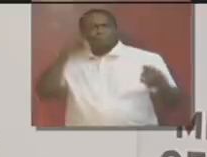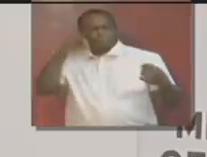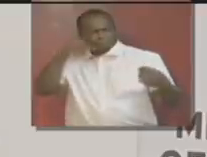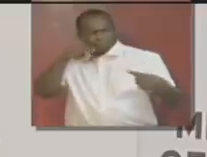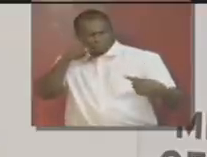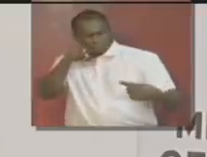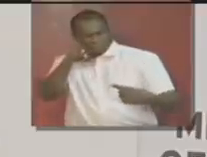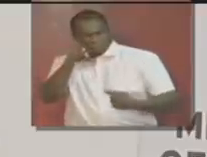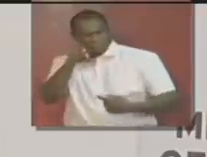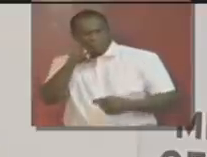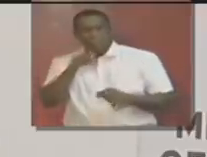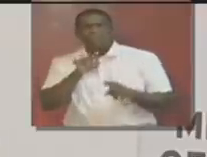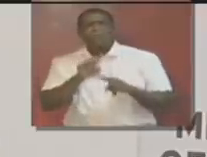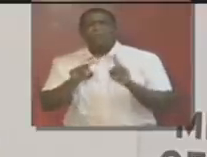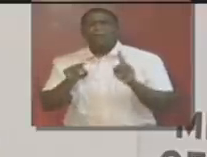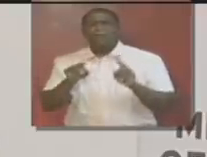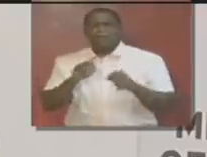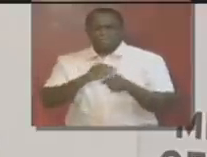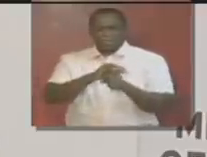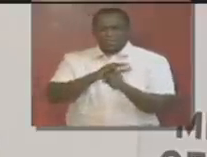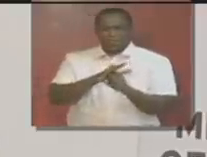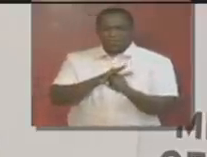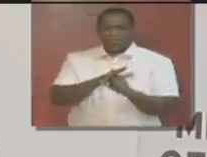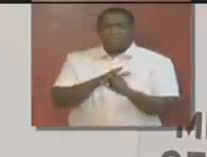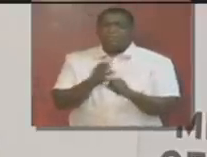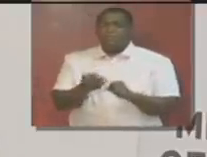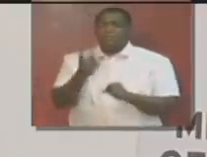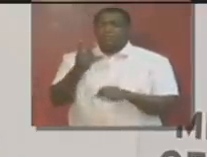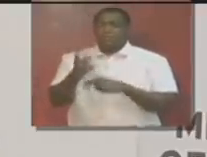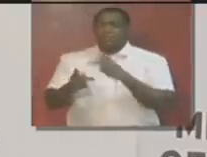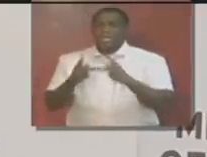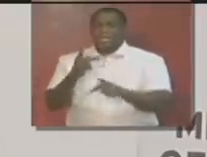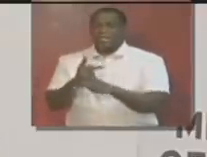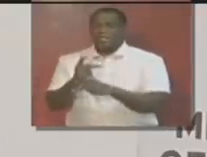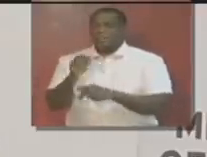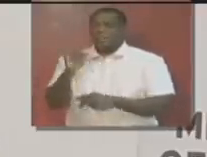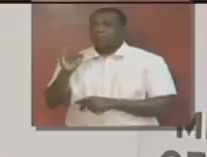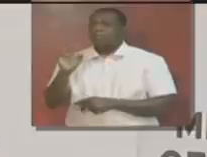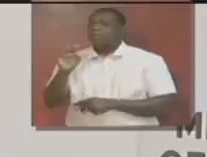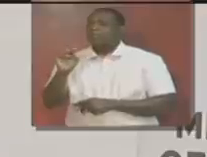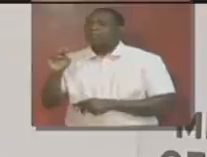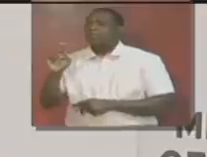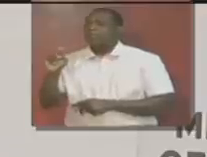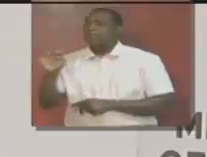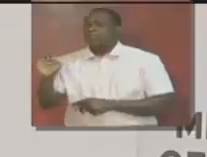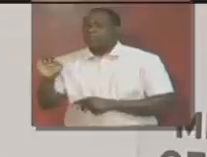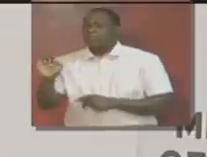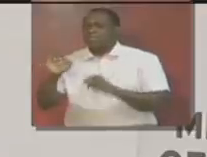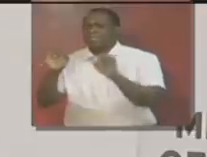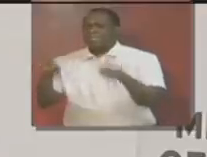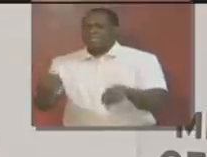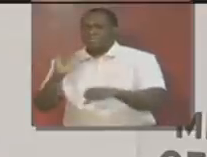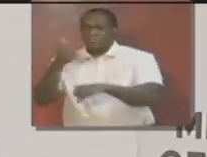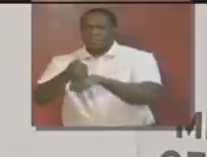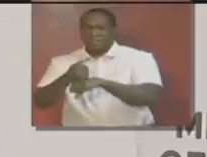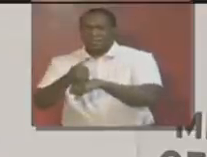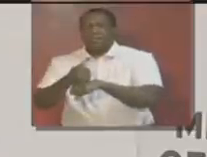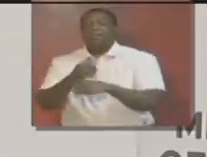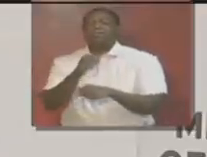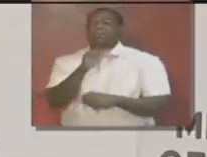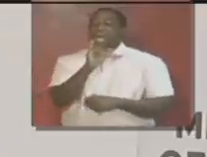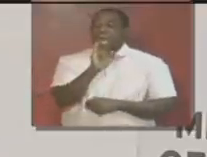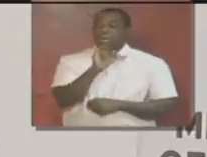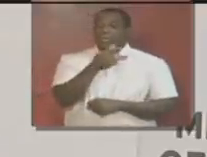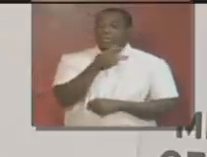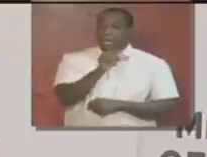are two types of immune system setups. So usually we'll have the first one called IgM, which is the antibody itself just goes up